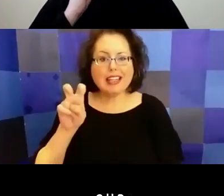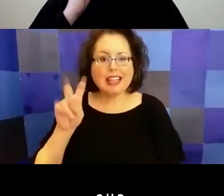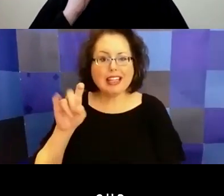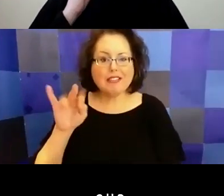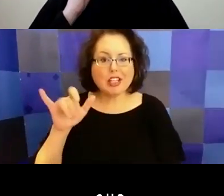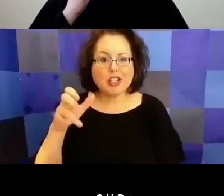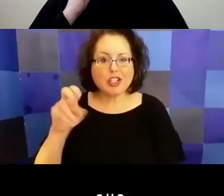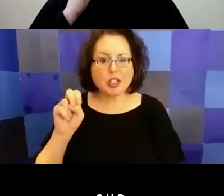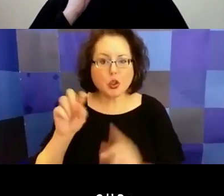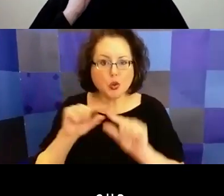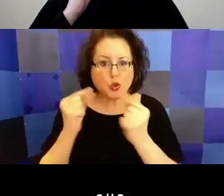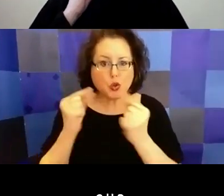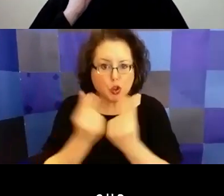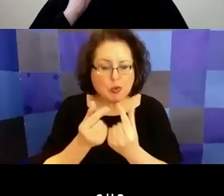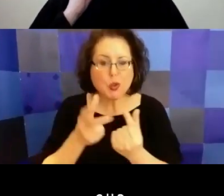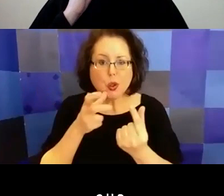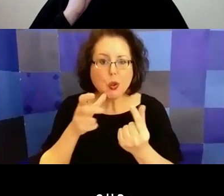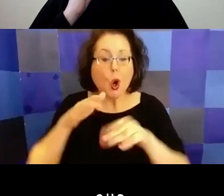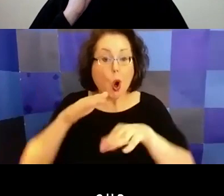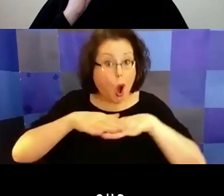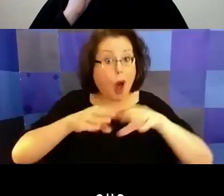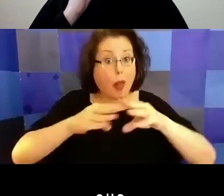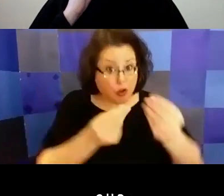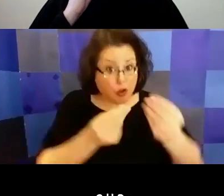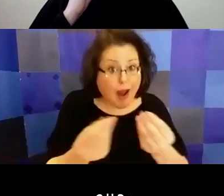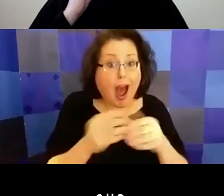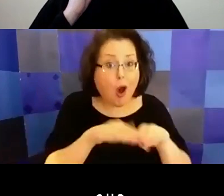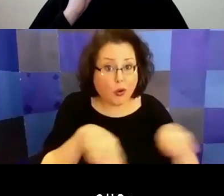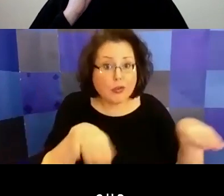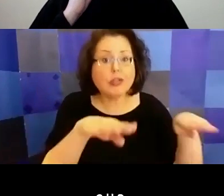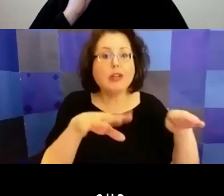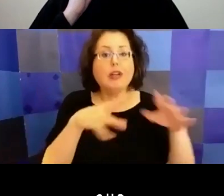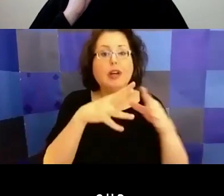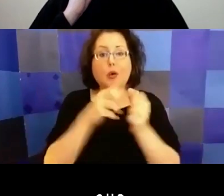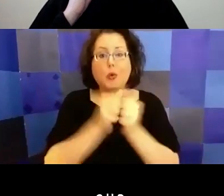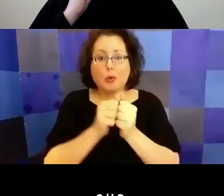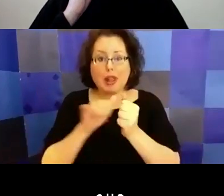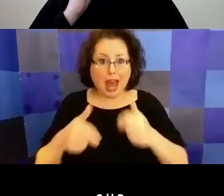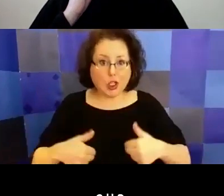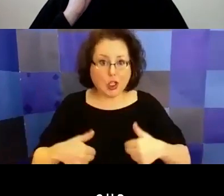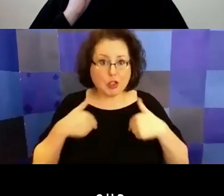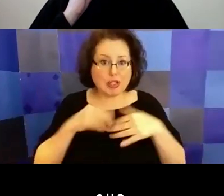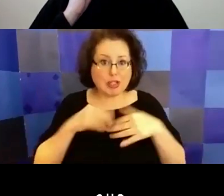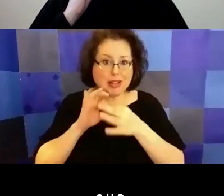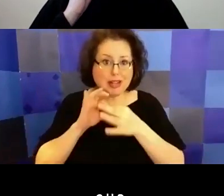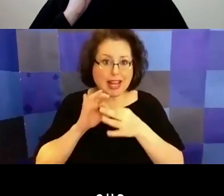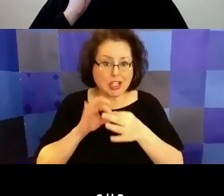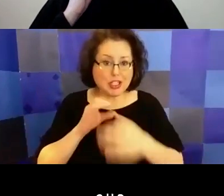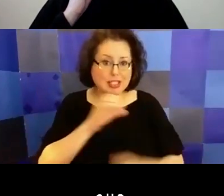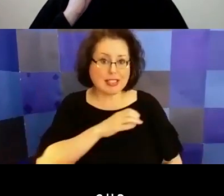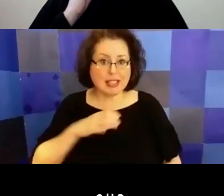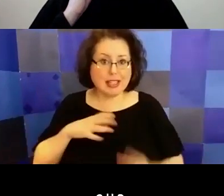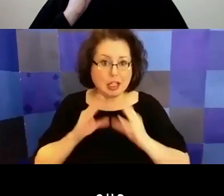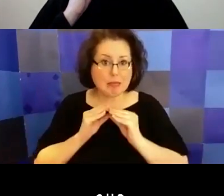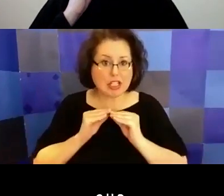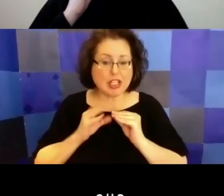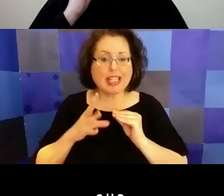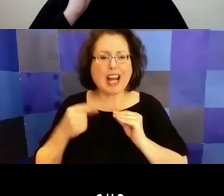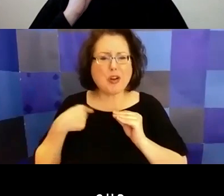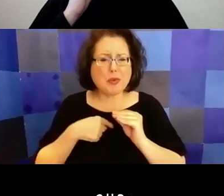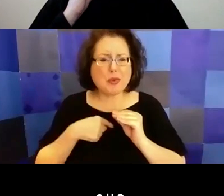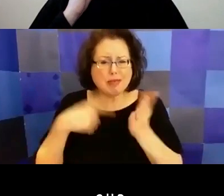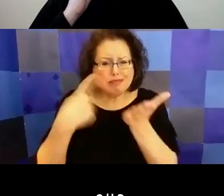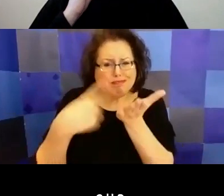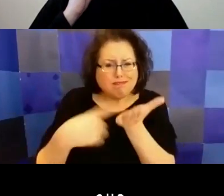groups that are on the ground and with the Human Relations Commission. And we've really sketched out an